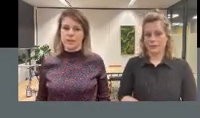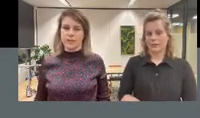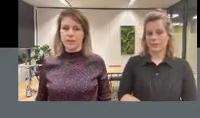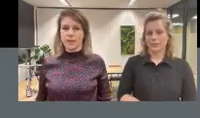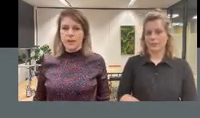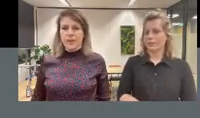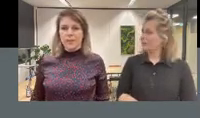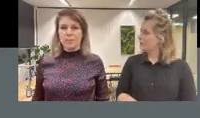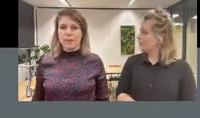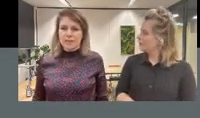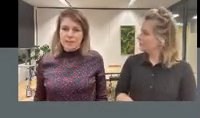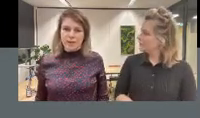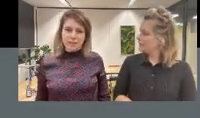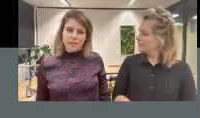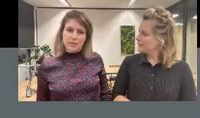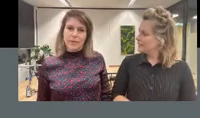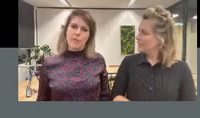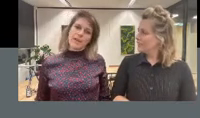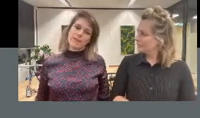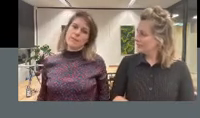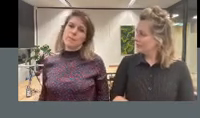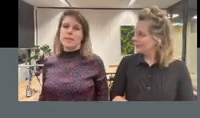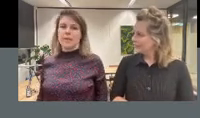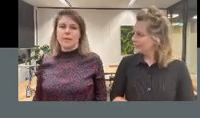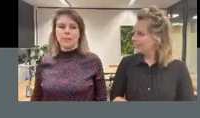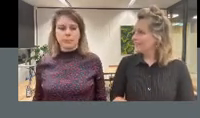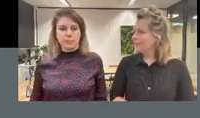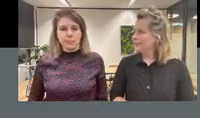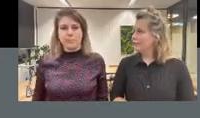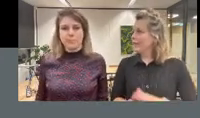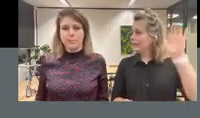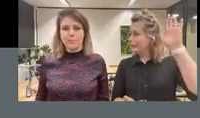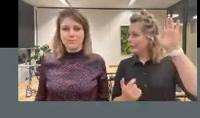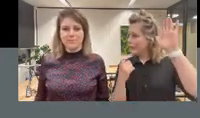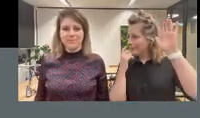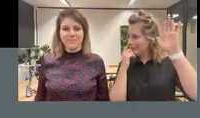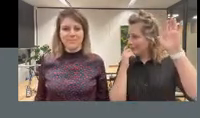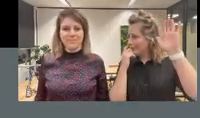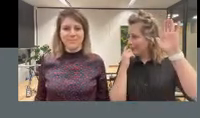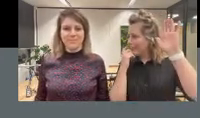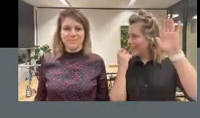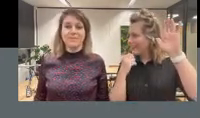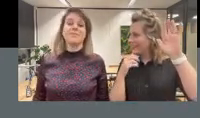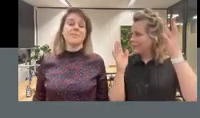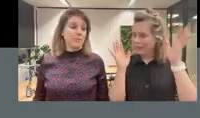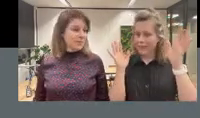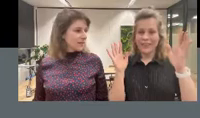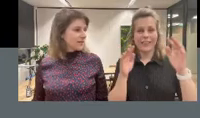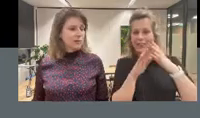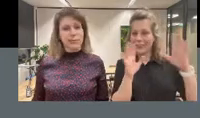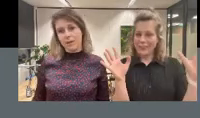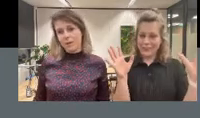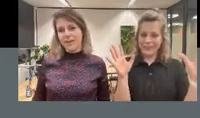regulation skills. So please answer fact or myth. Fact, raise the digital hand.